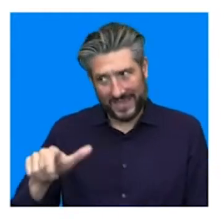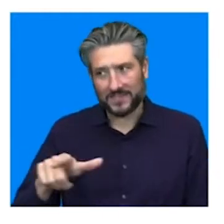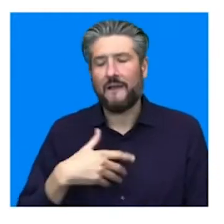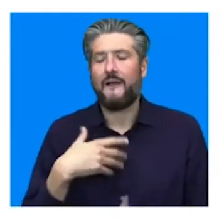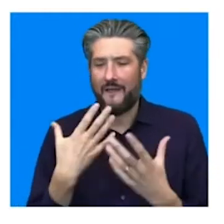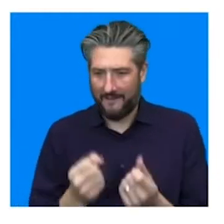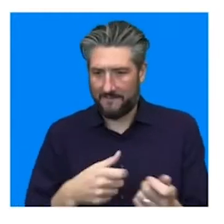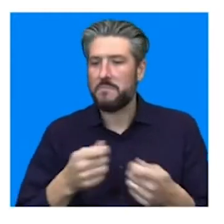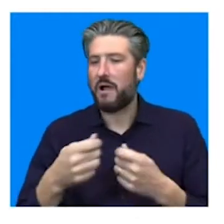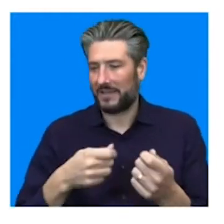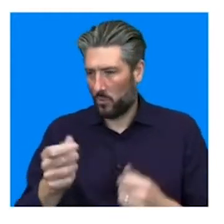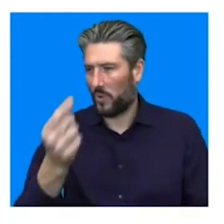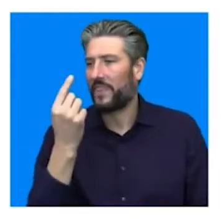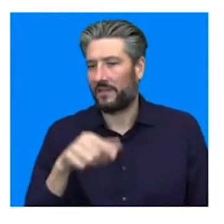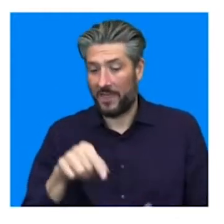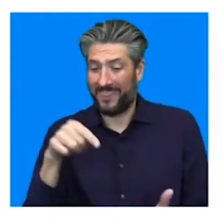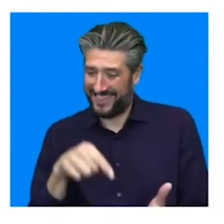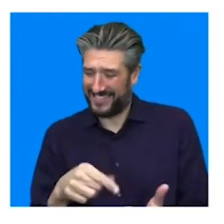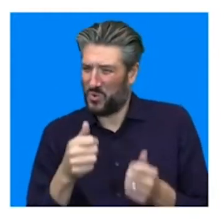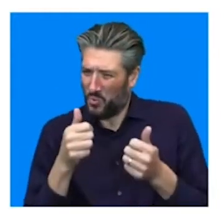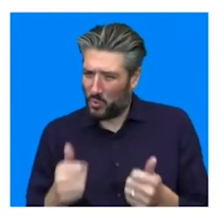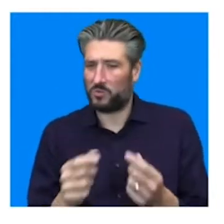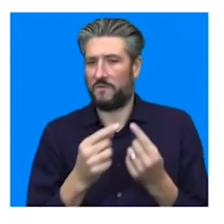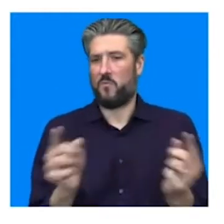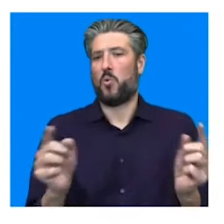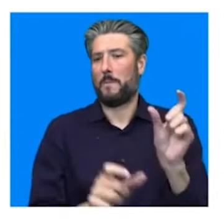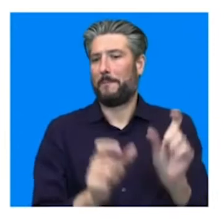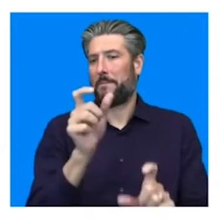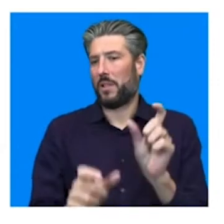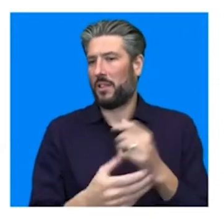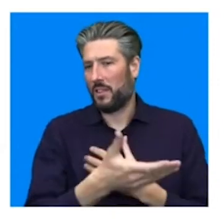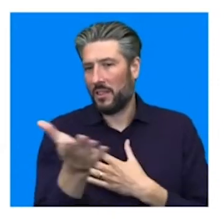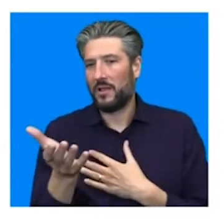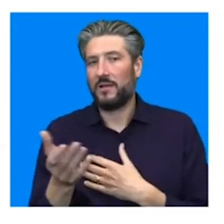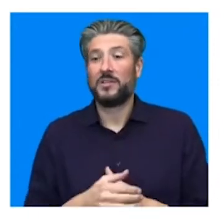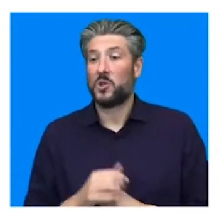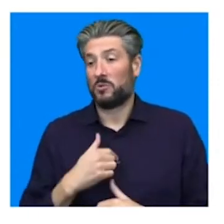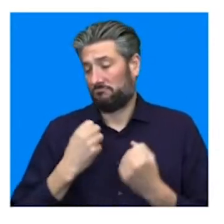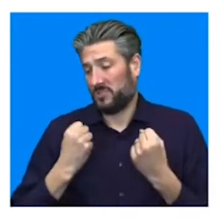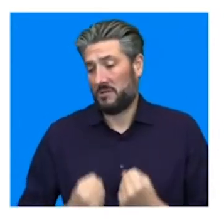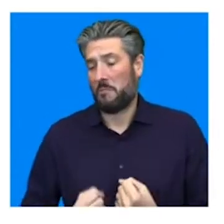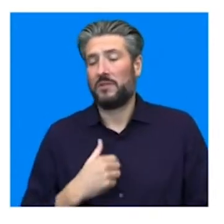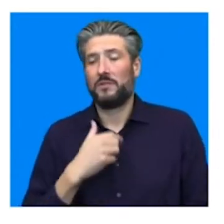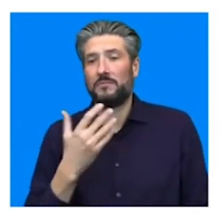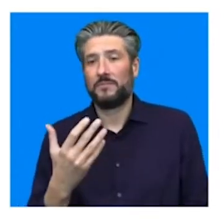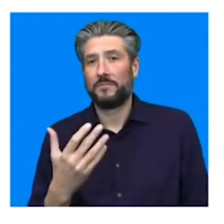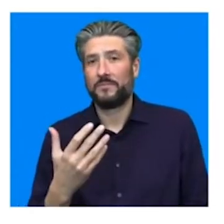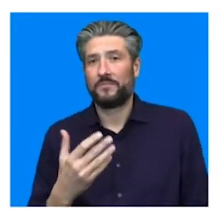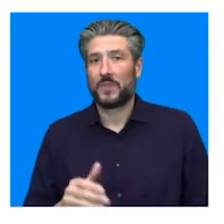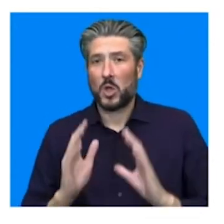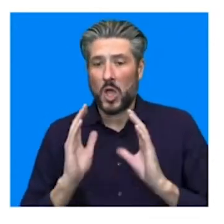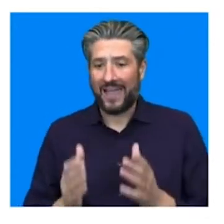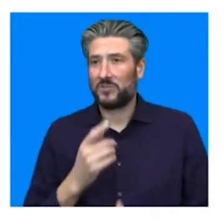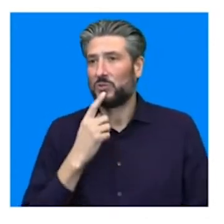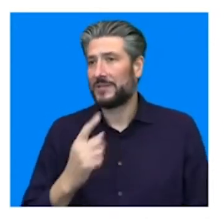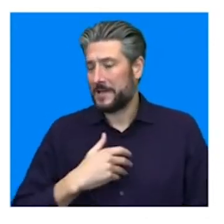doing something really good for people." So keep on being stubborn. And I sometimes say that if you're going to succeed as an entrepreneur,